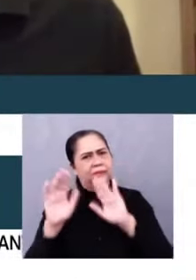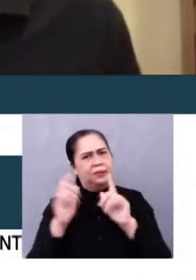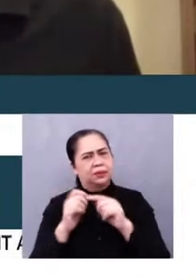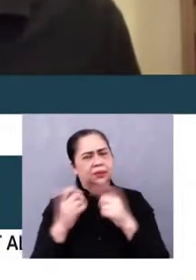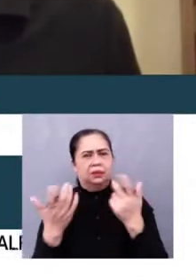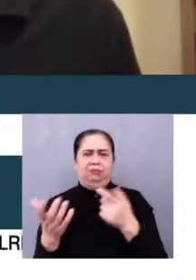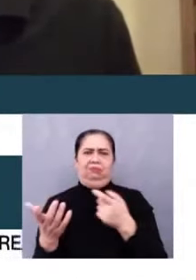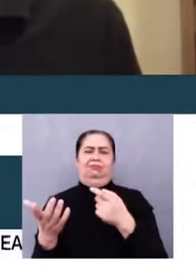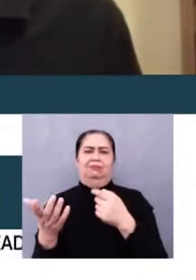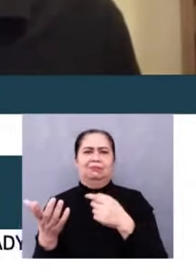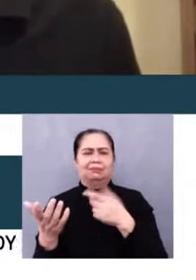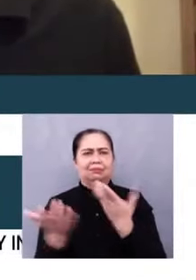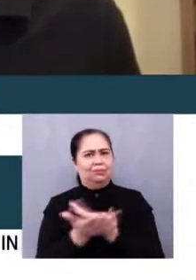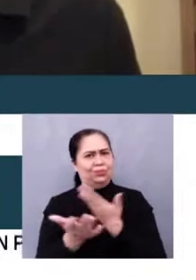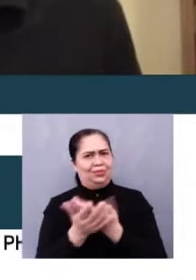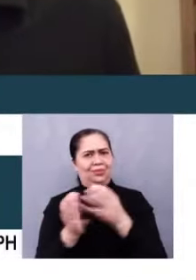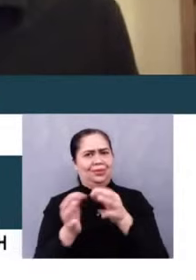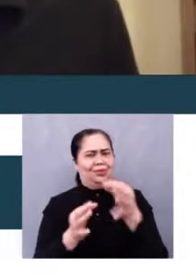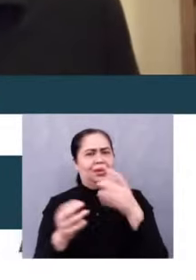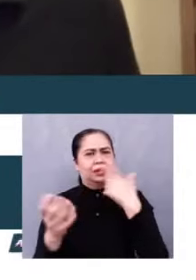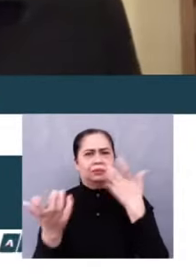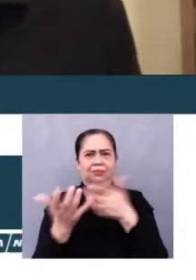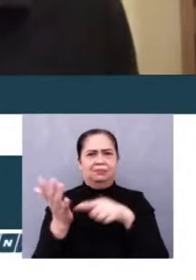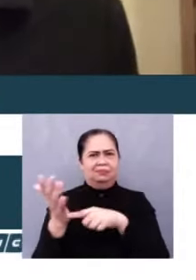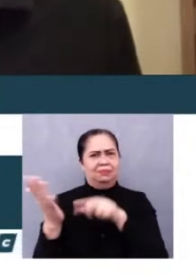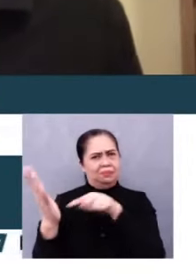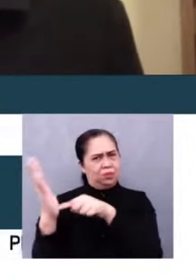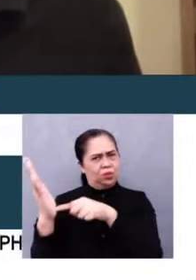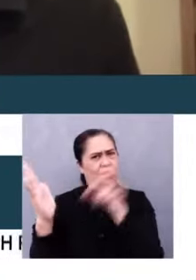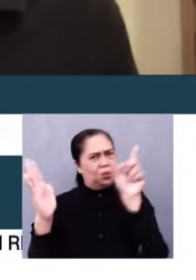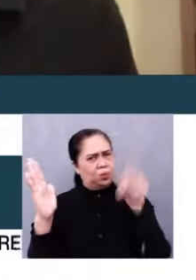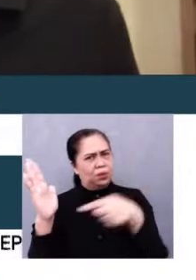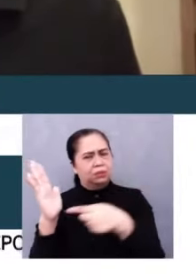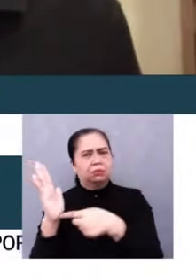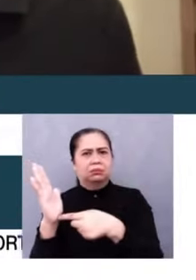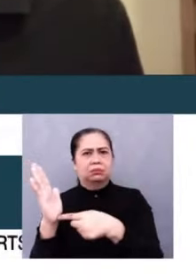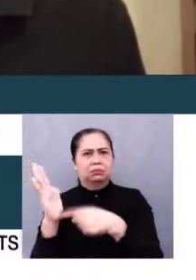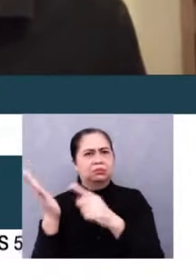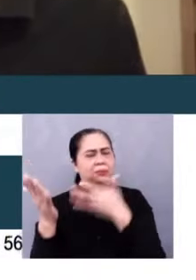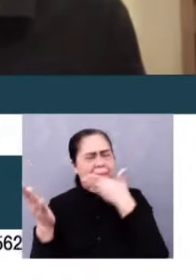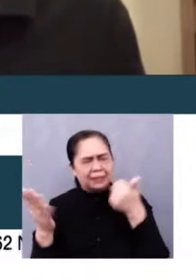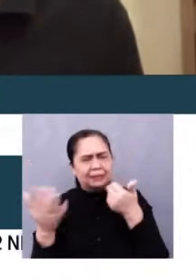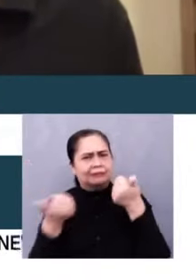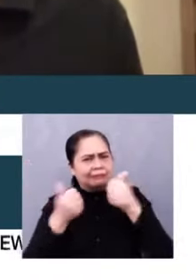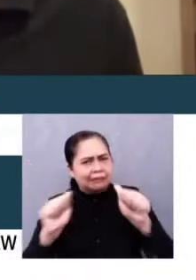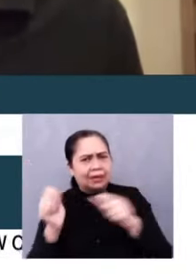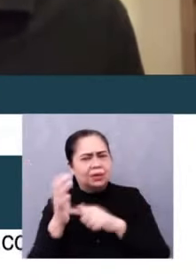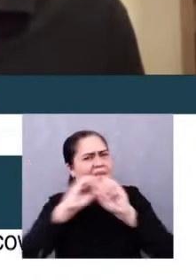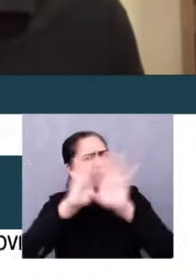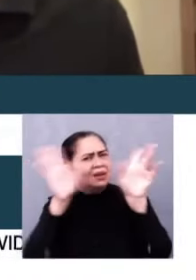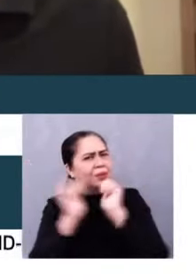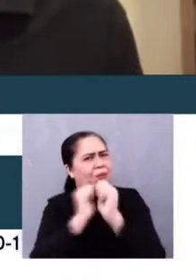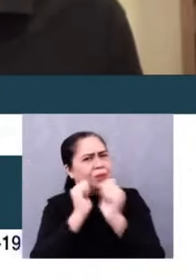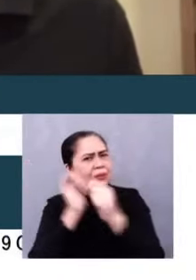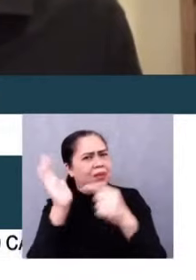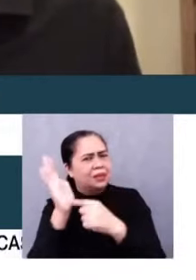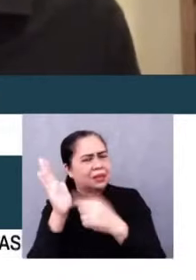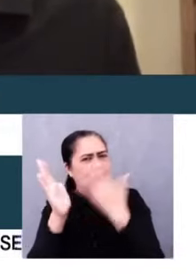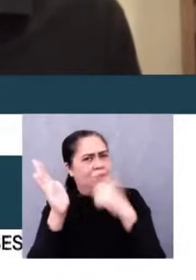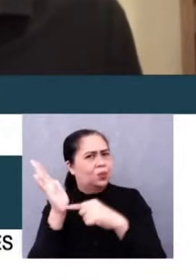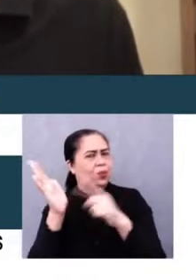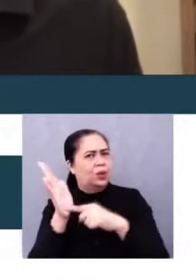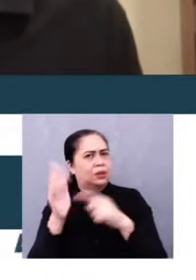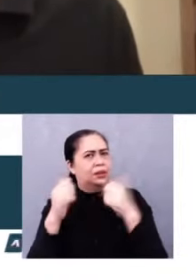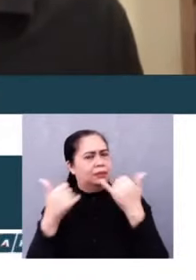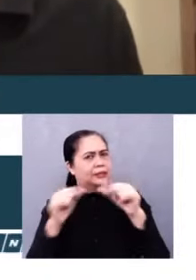of the law, and we saw it fit to the best of our ability to clarify it and to clarify it consistent